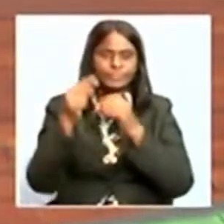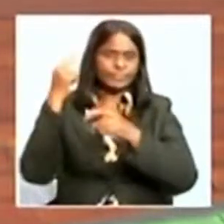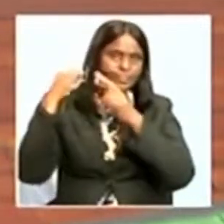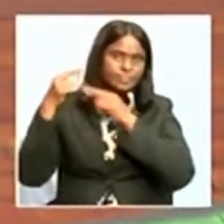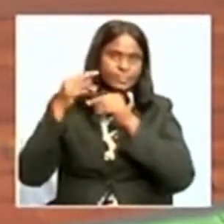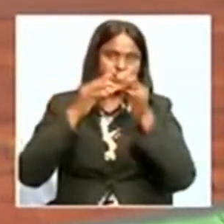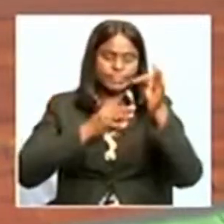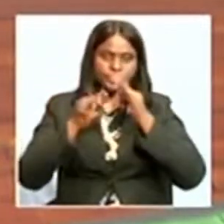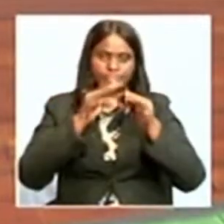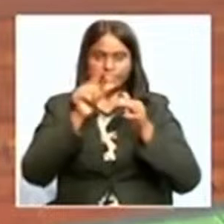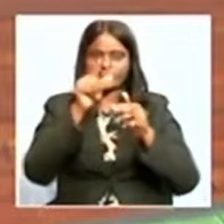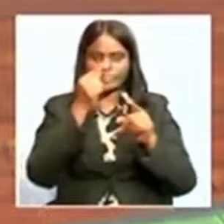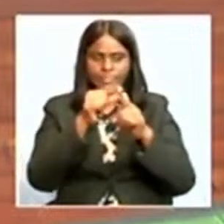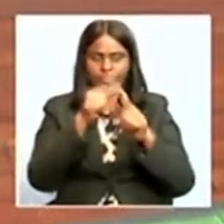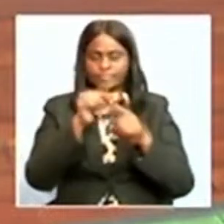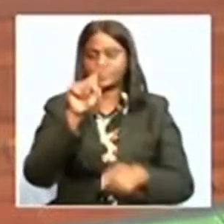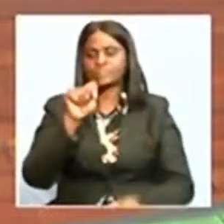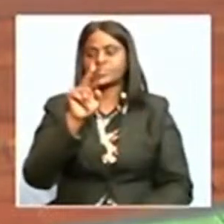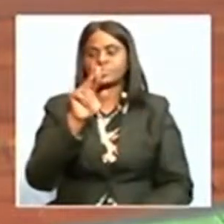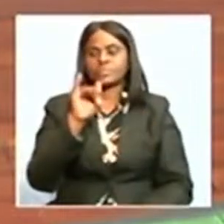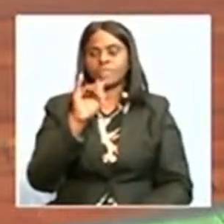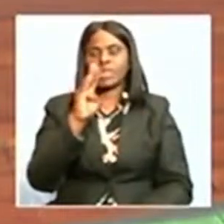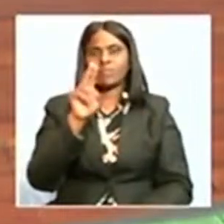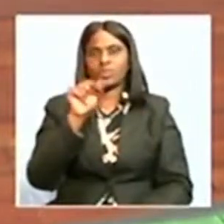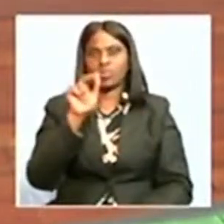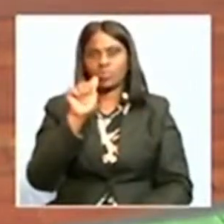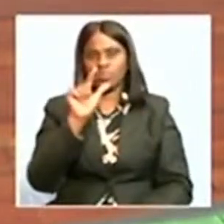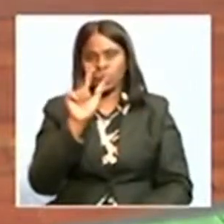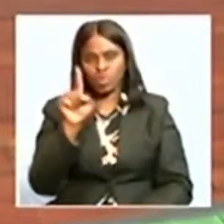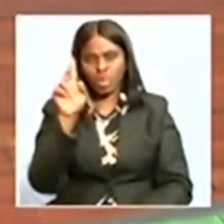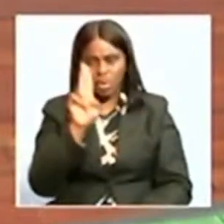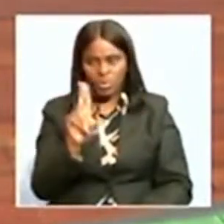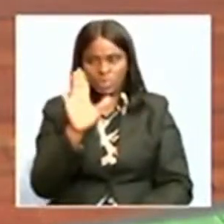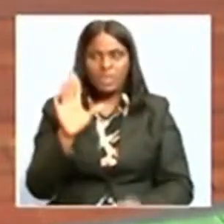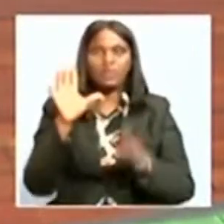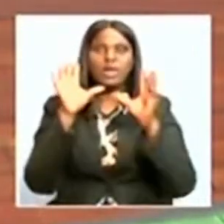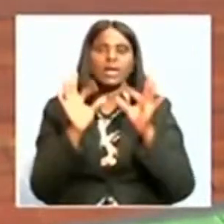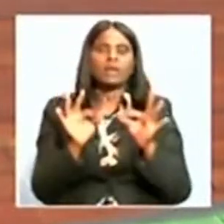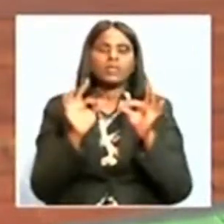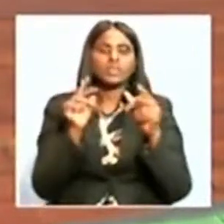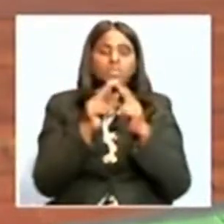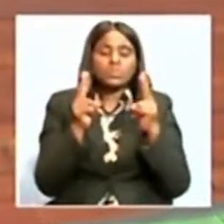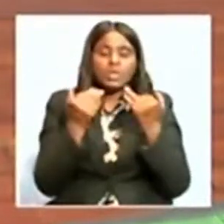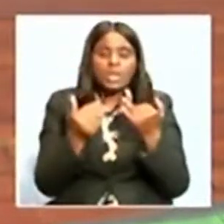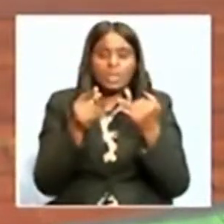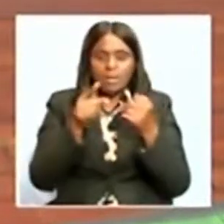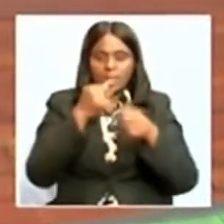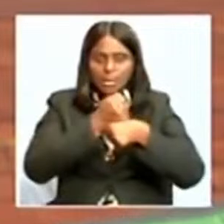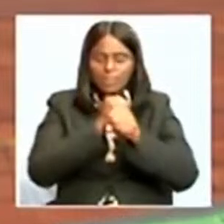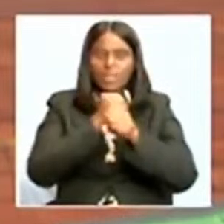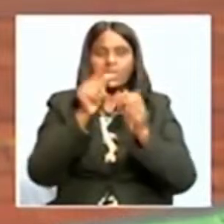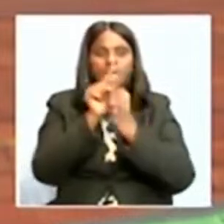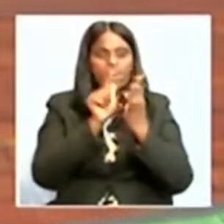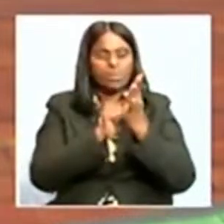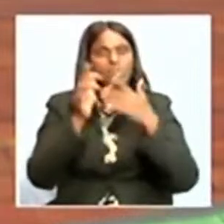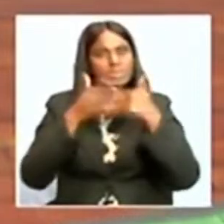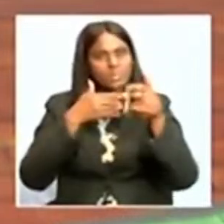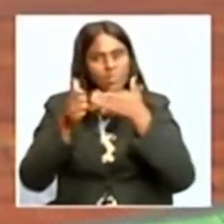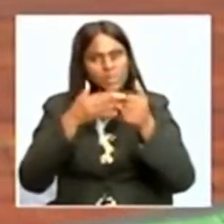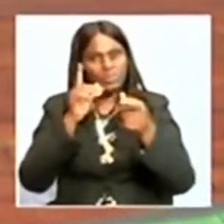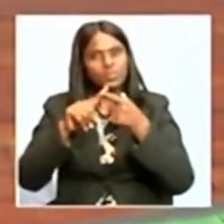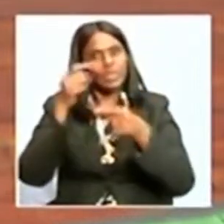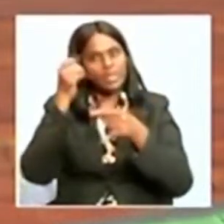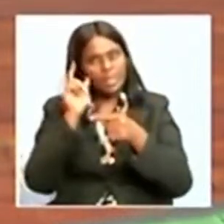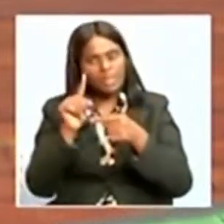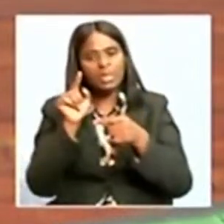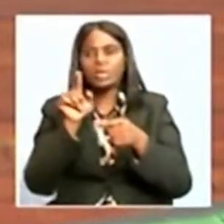the definition of the word tribunal and inserts a new definition of user account so as to make the law easier to understand